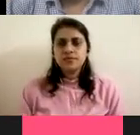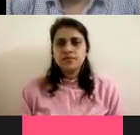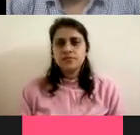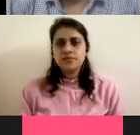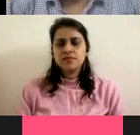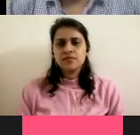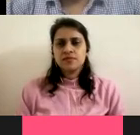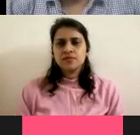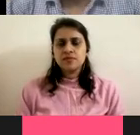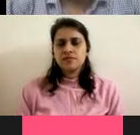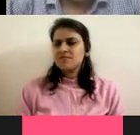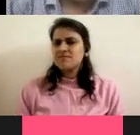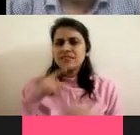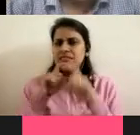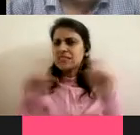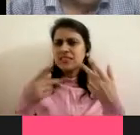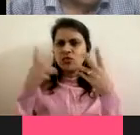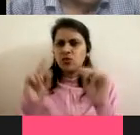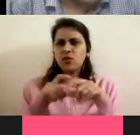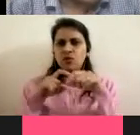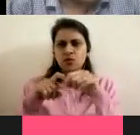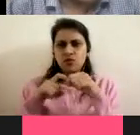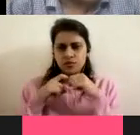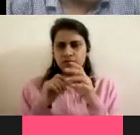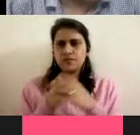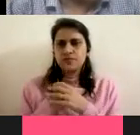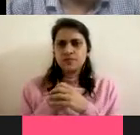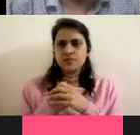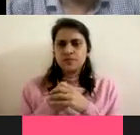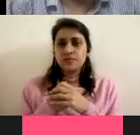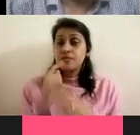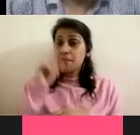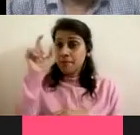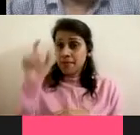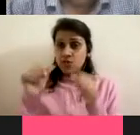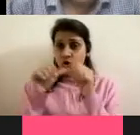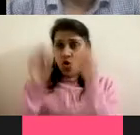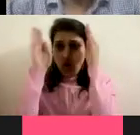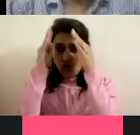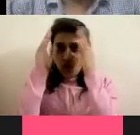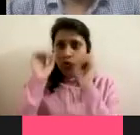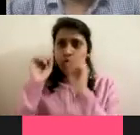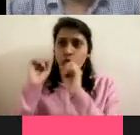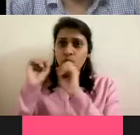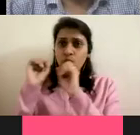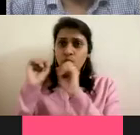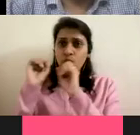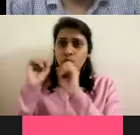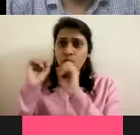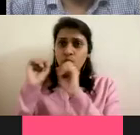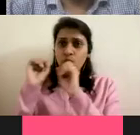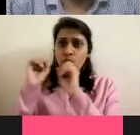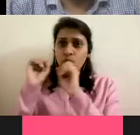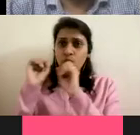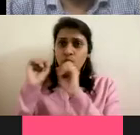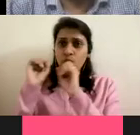Sir, can you please repeat the question? My question is, a person with autism, Asperger syndrome, has strong visual